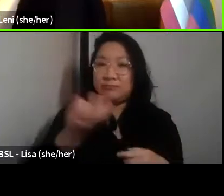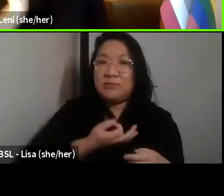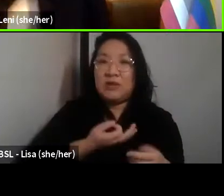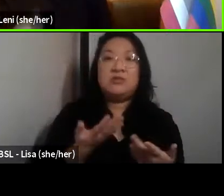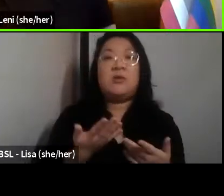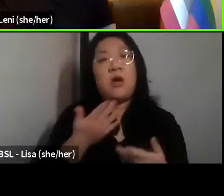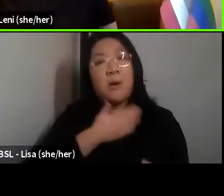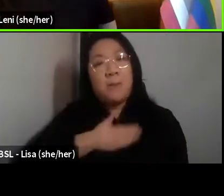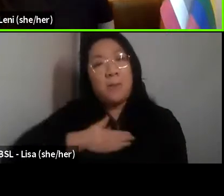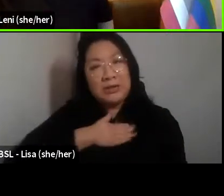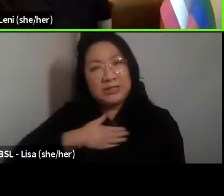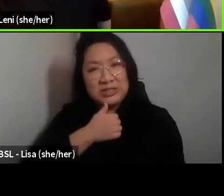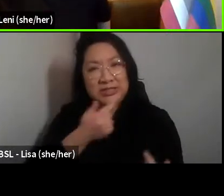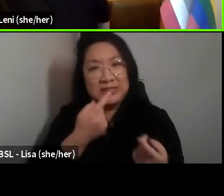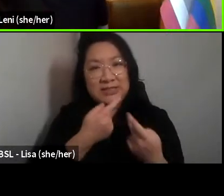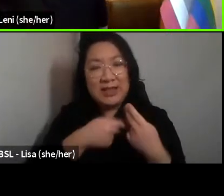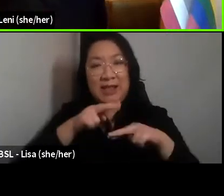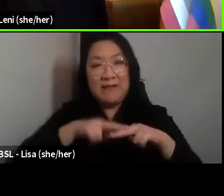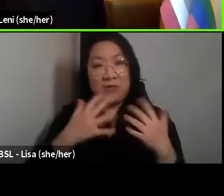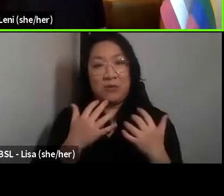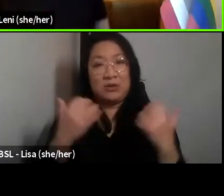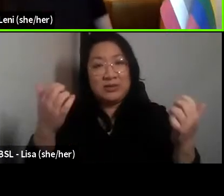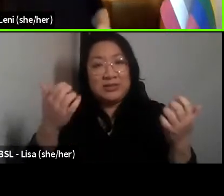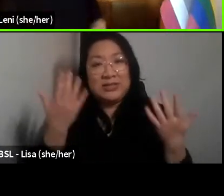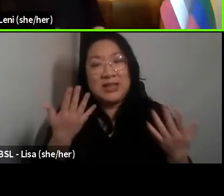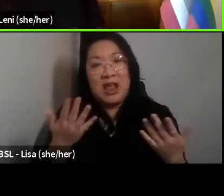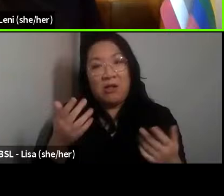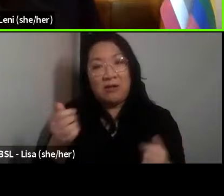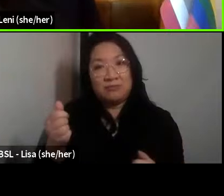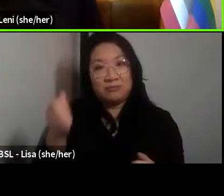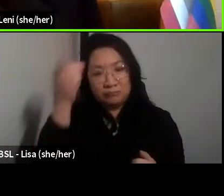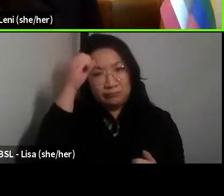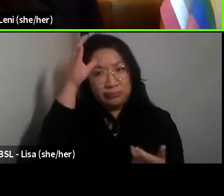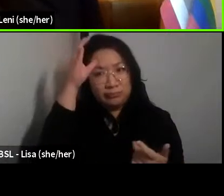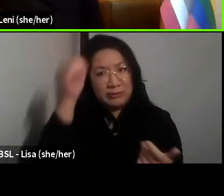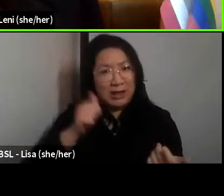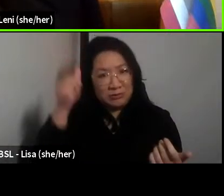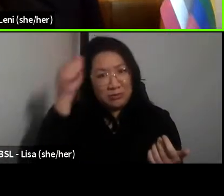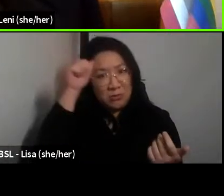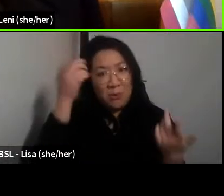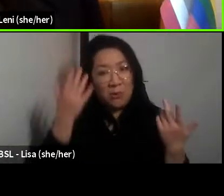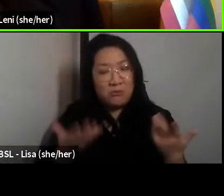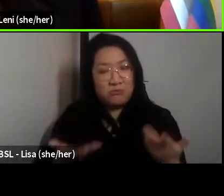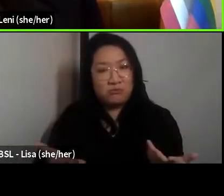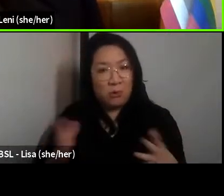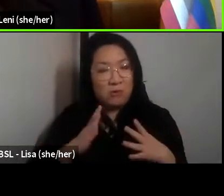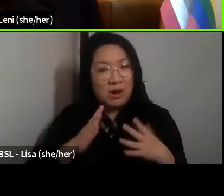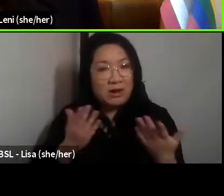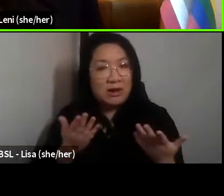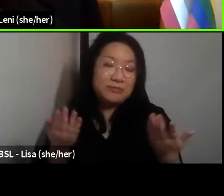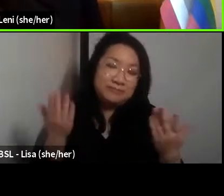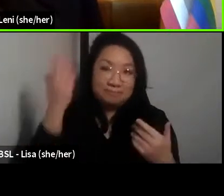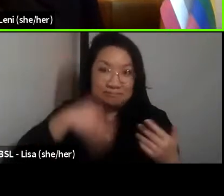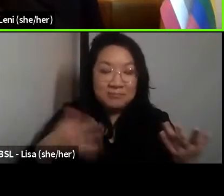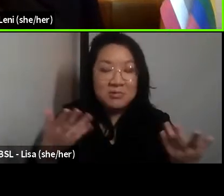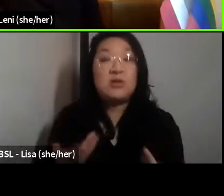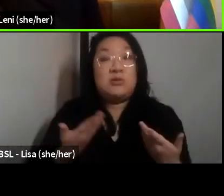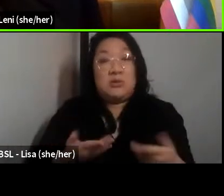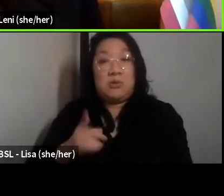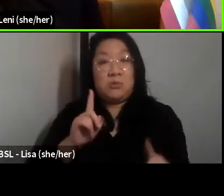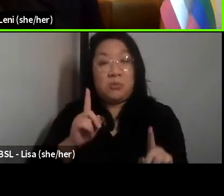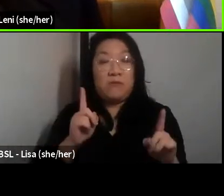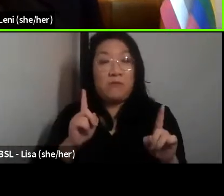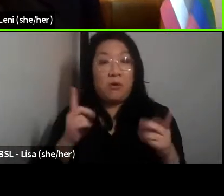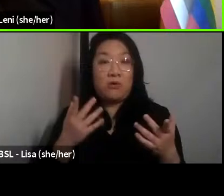to anyone who is in the audience who already knows all these things. So we are here today to talk about asexual and